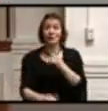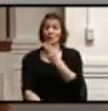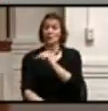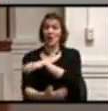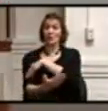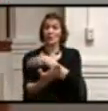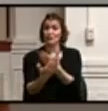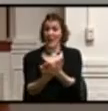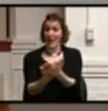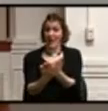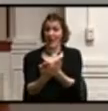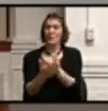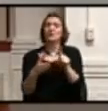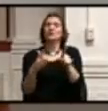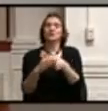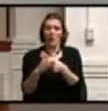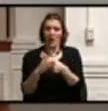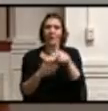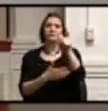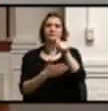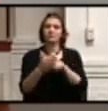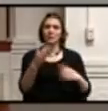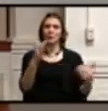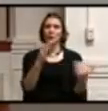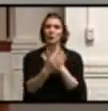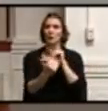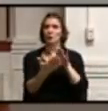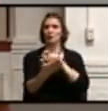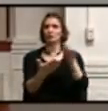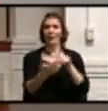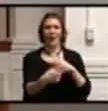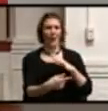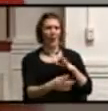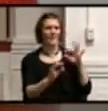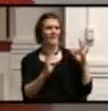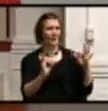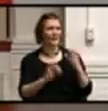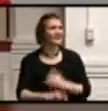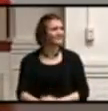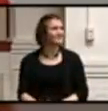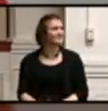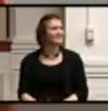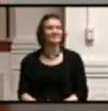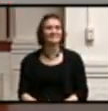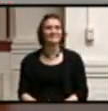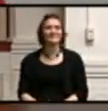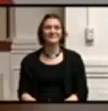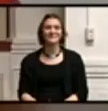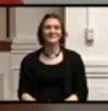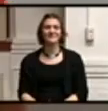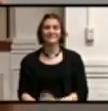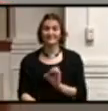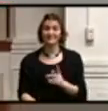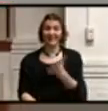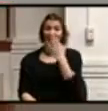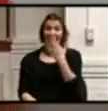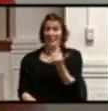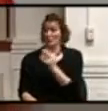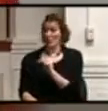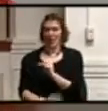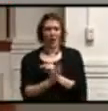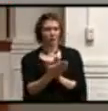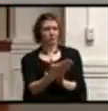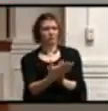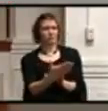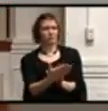that's probably when we began doing it. I like it. Good. Okay. All right. Well, thank you, John. Well, I just